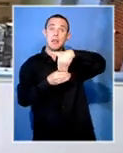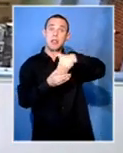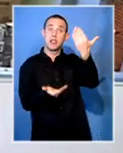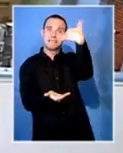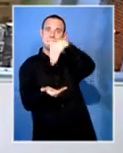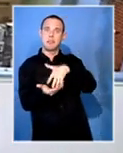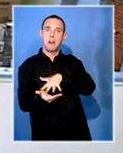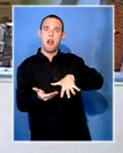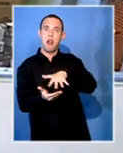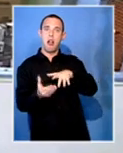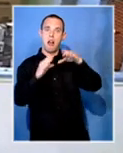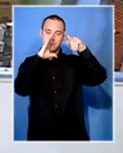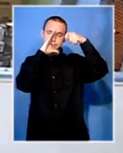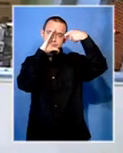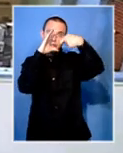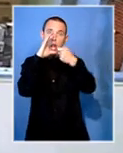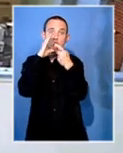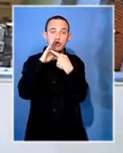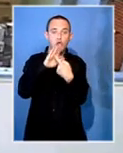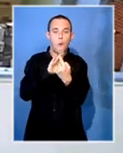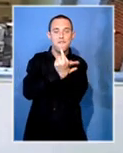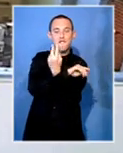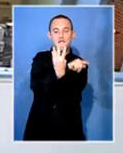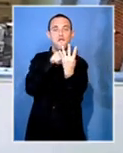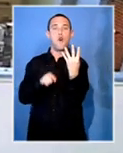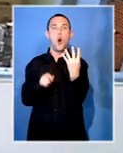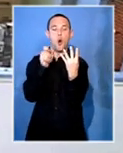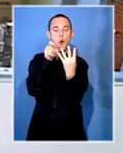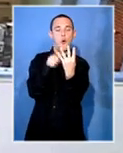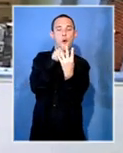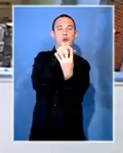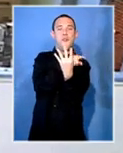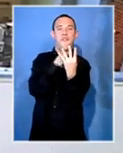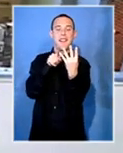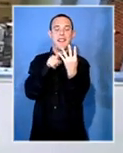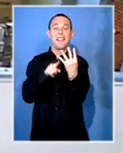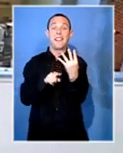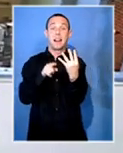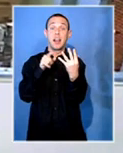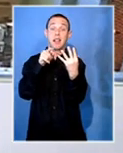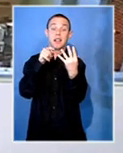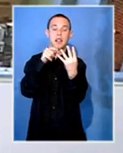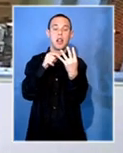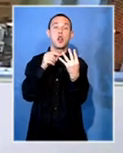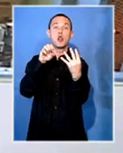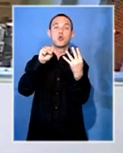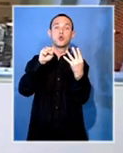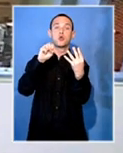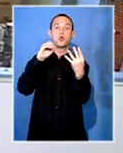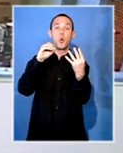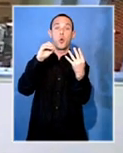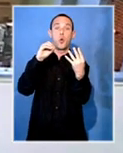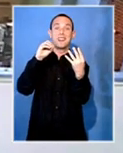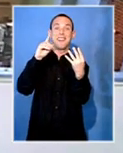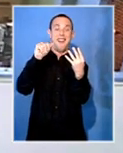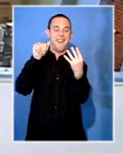shows just four men strolling through. They've been identified as Abubara Al-Sudani, Omar Naban, Katab Al-Kene,